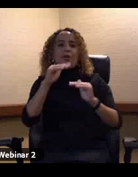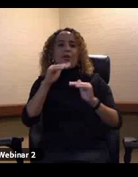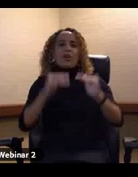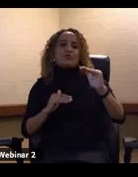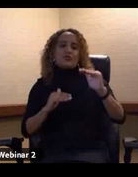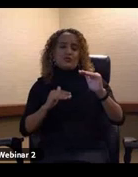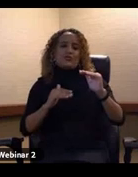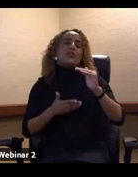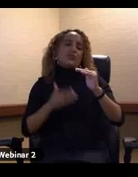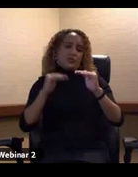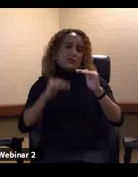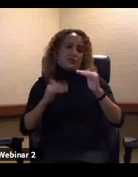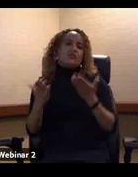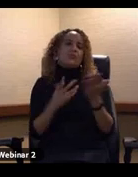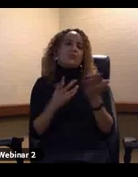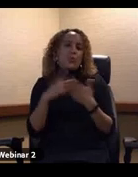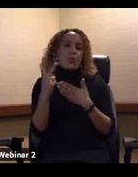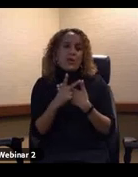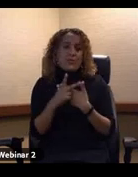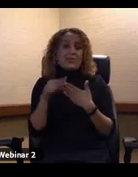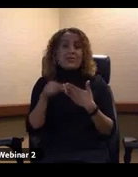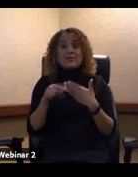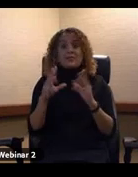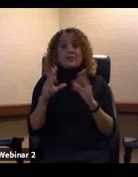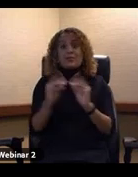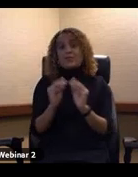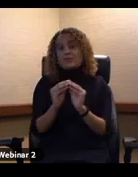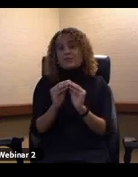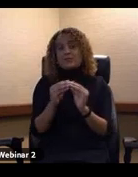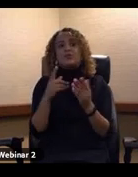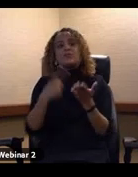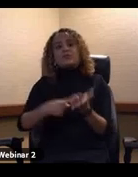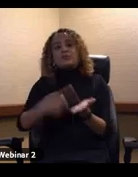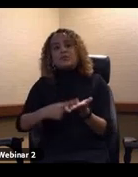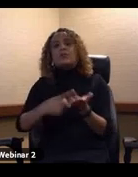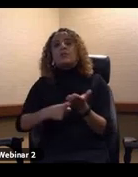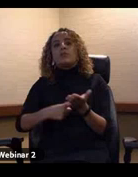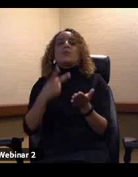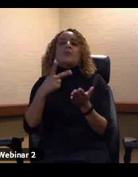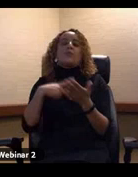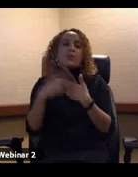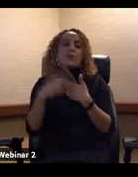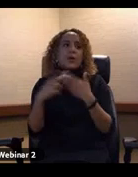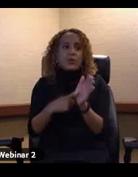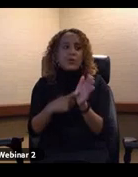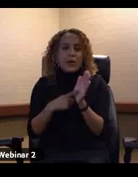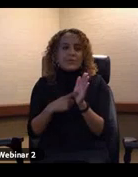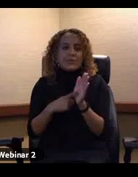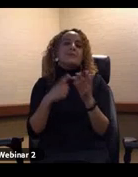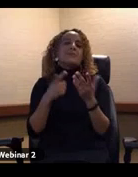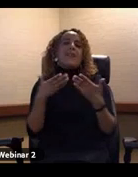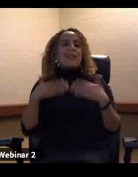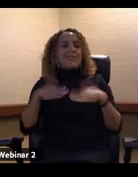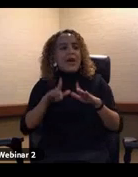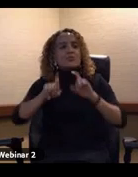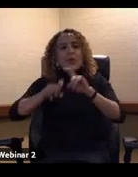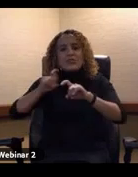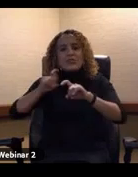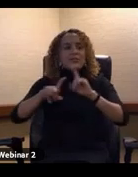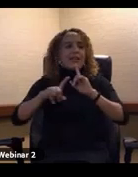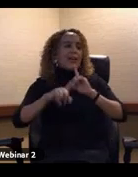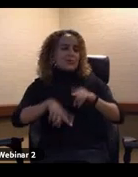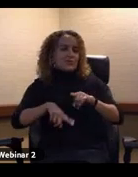program. This webinar is an opportunity to go over the solicitation, review the program requirements, and allow for questions and answers, but